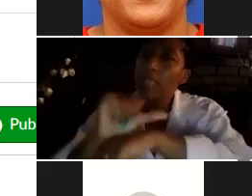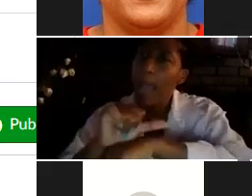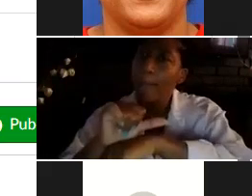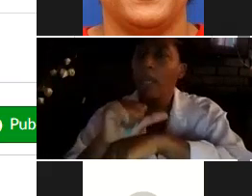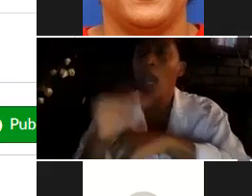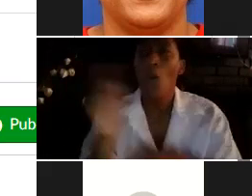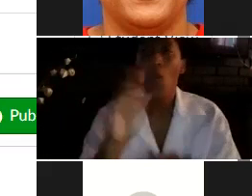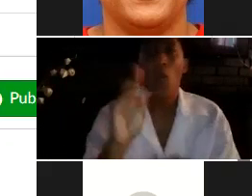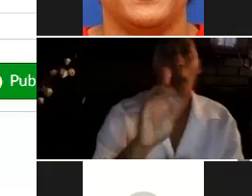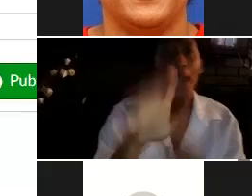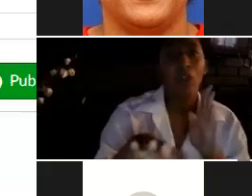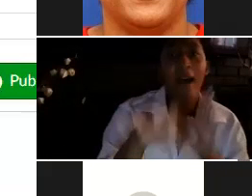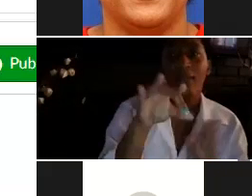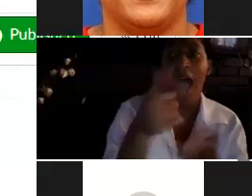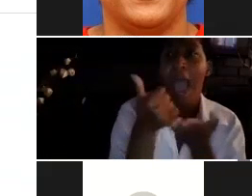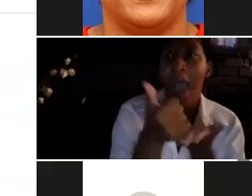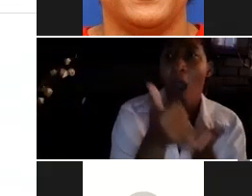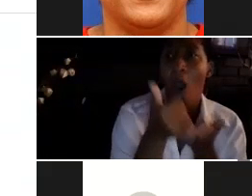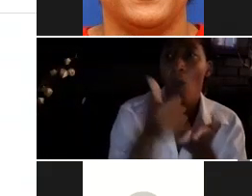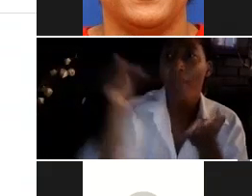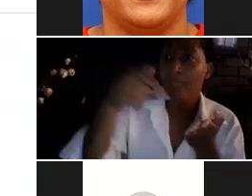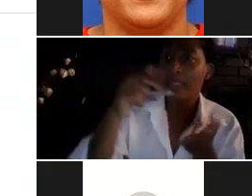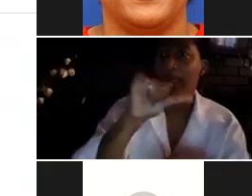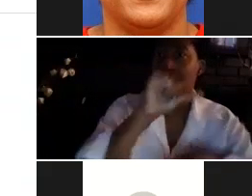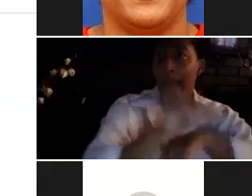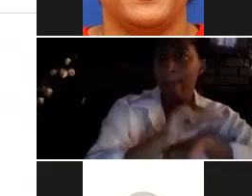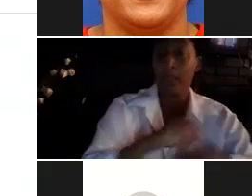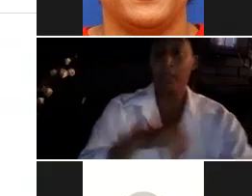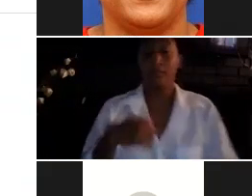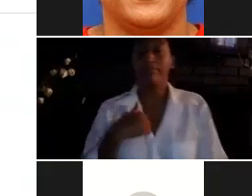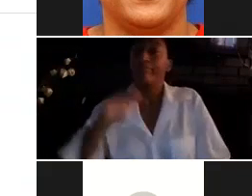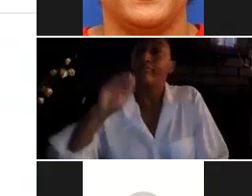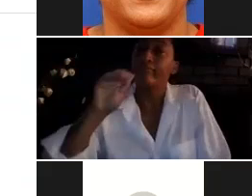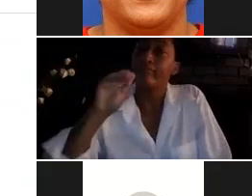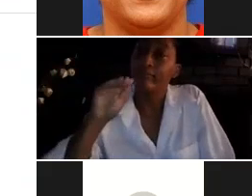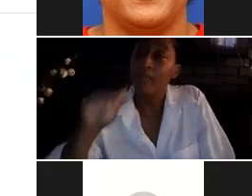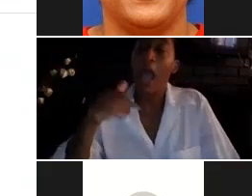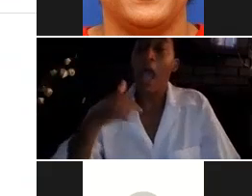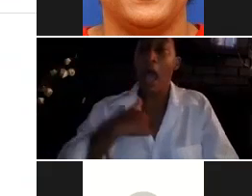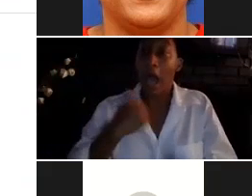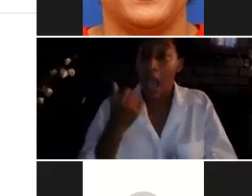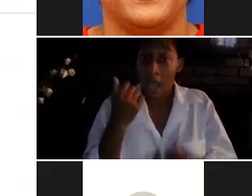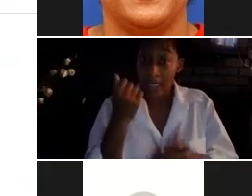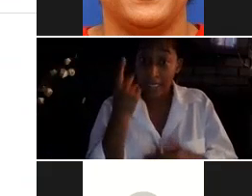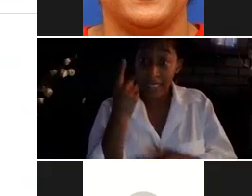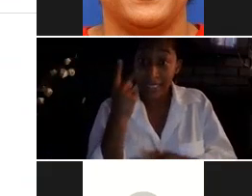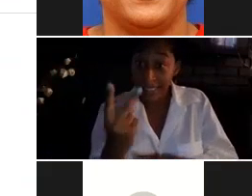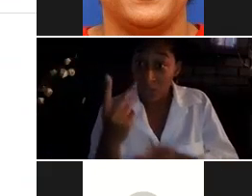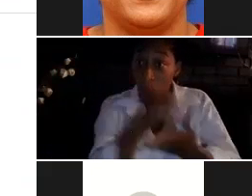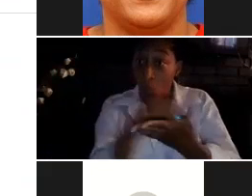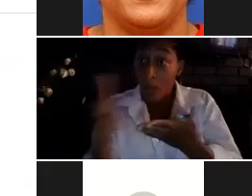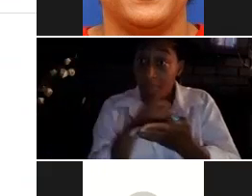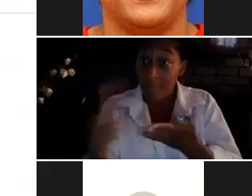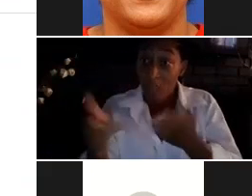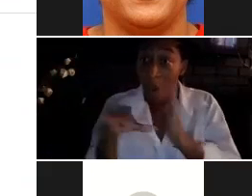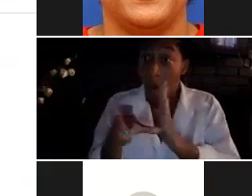assignment. And so I remind you that the weekly overviews are where you